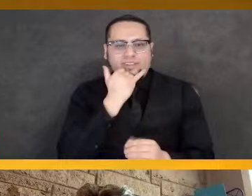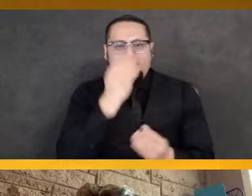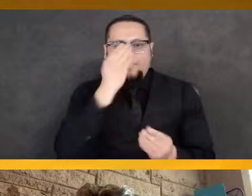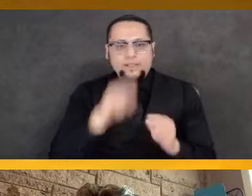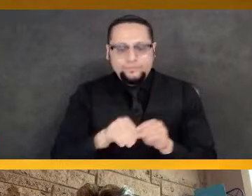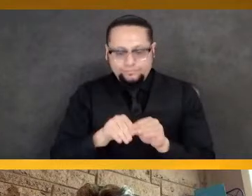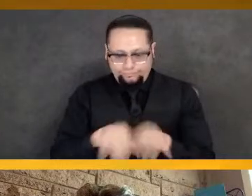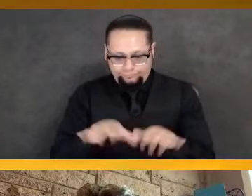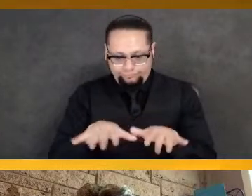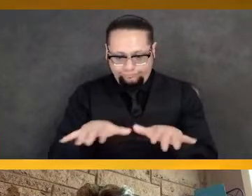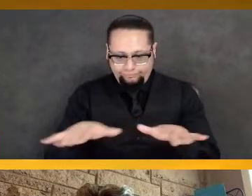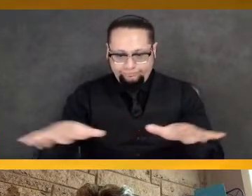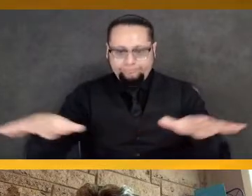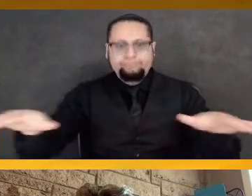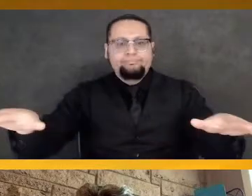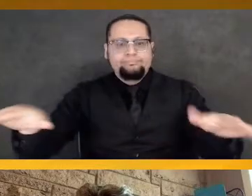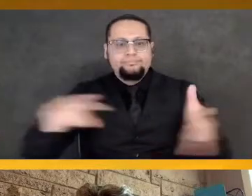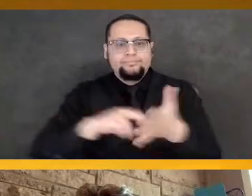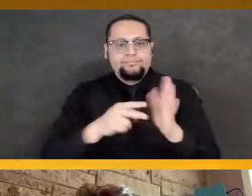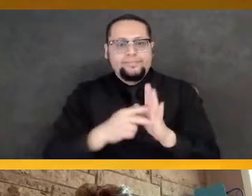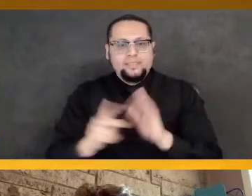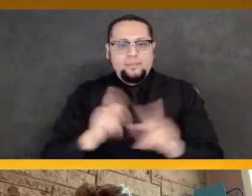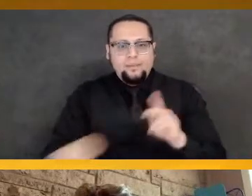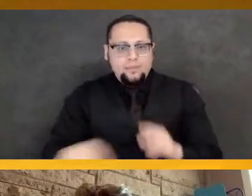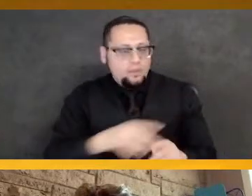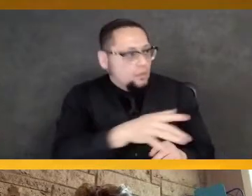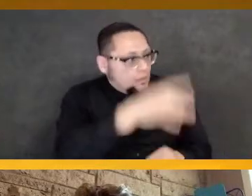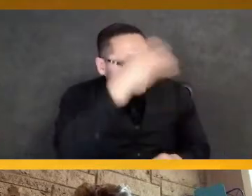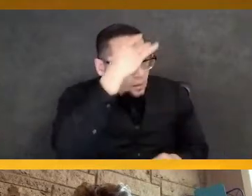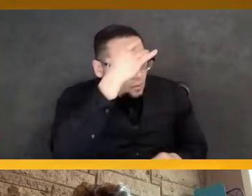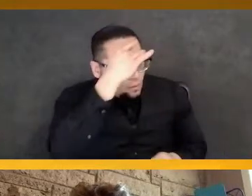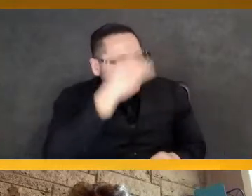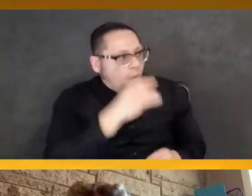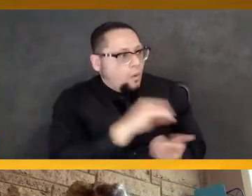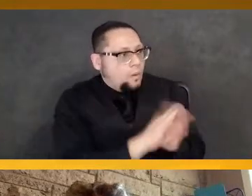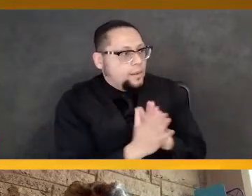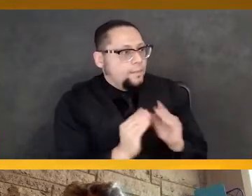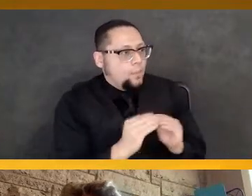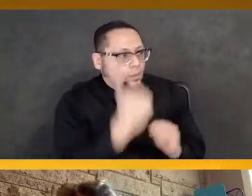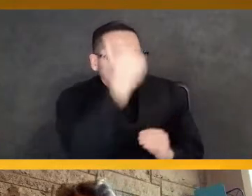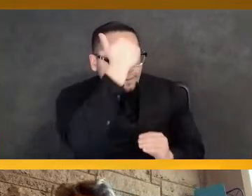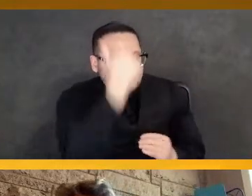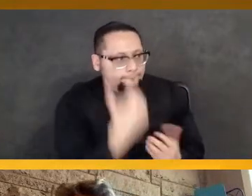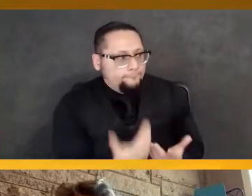unfortunately, we leave some of them dumber, you know, by what we do.